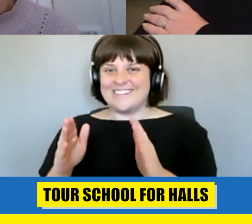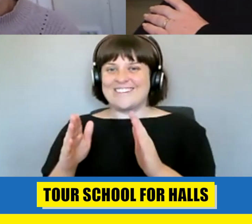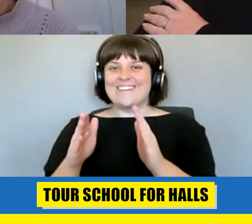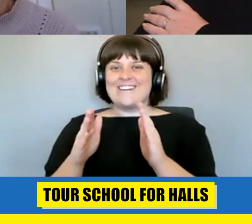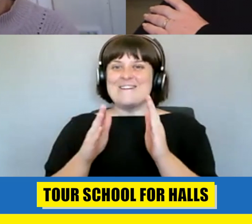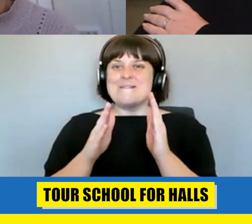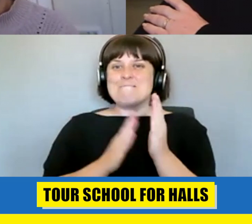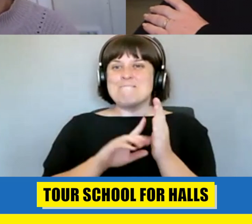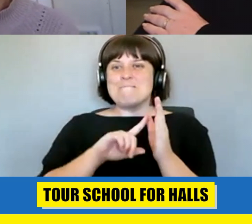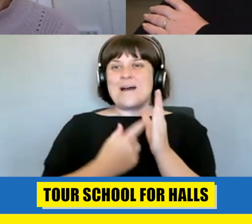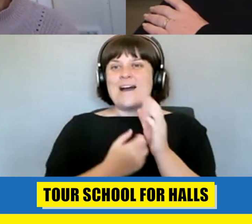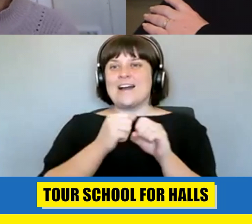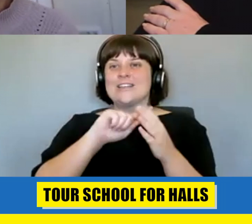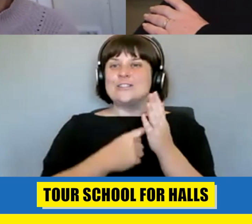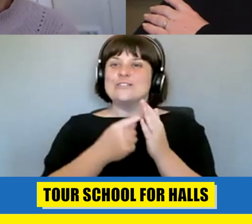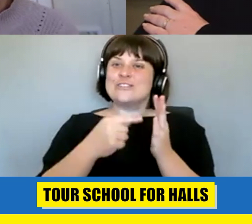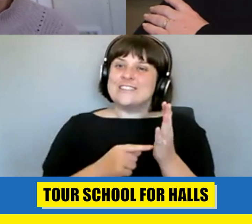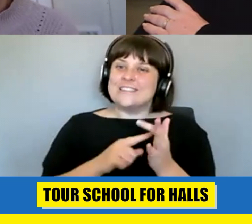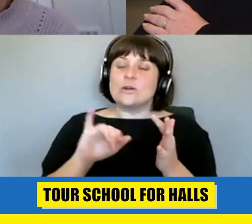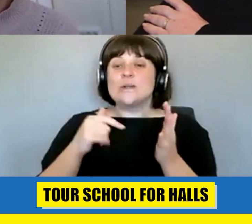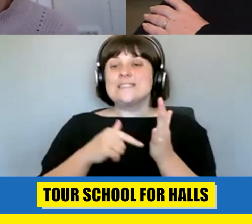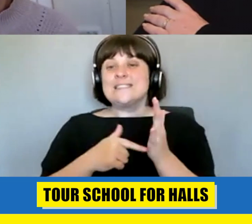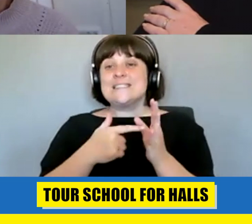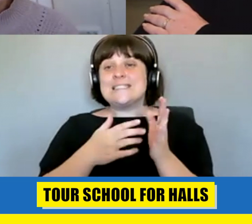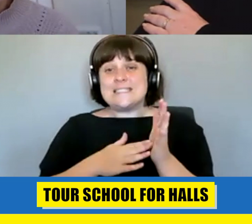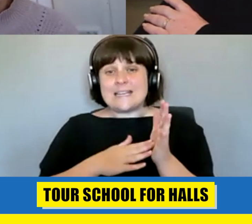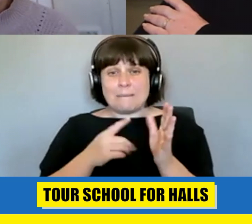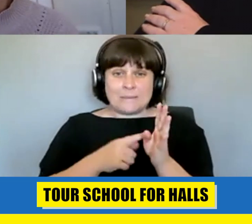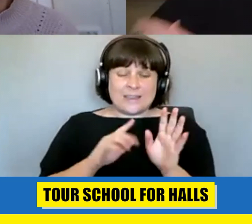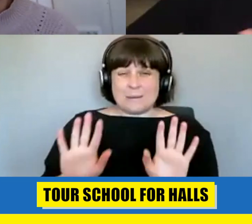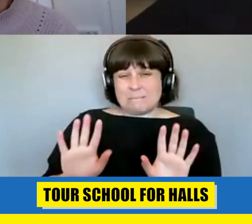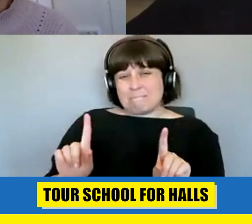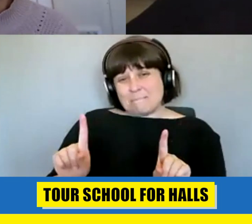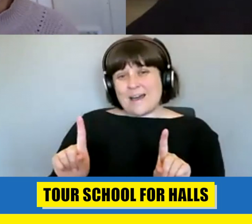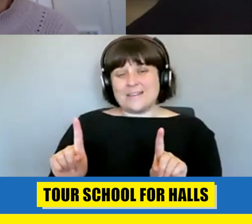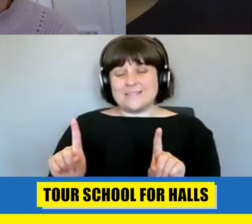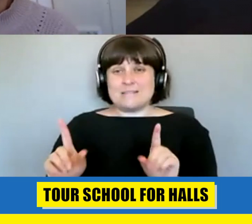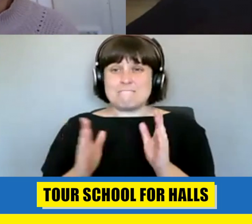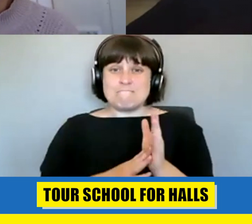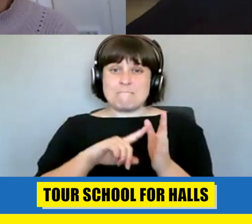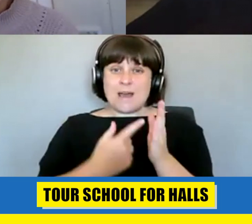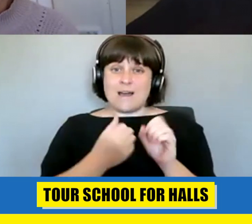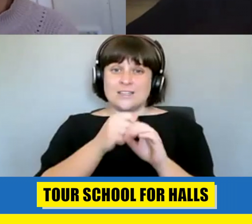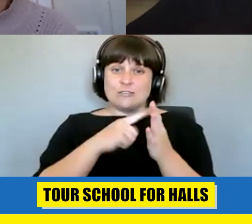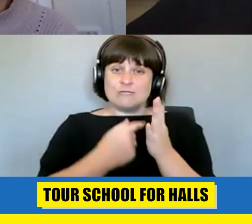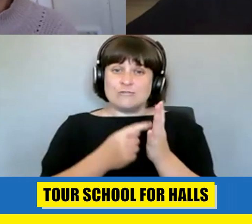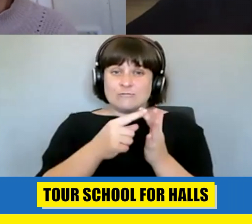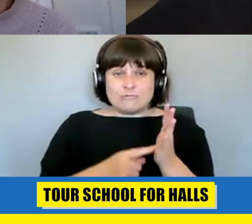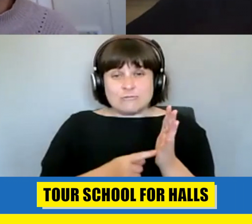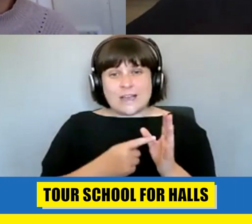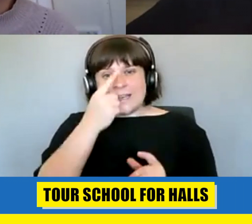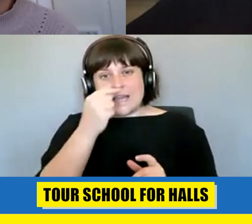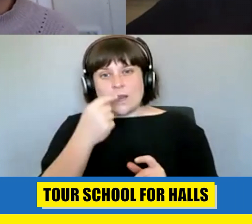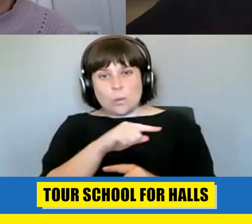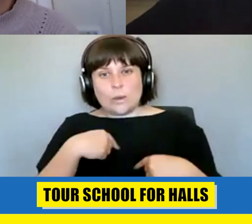opportunity to, So Margaret, do you mind if we get Adam, our programming communications coordinator, to spotlight you, which